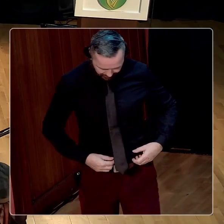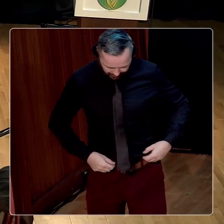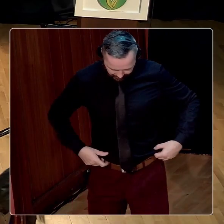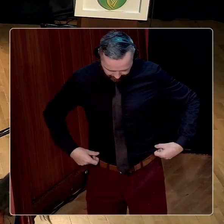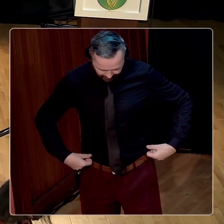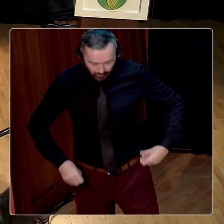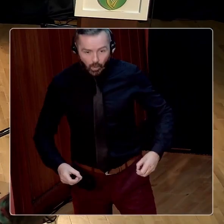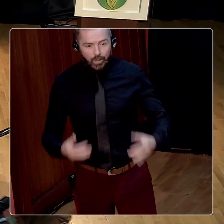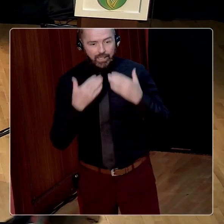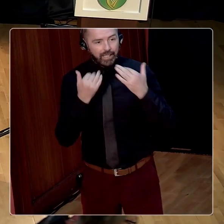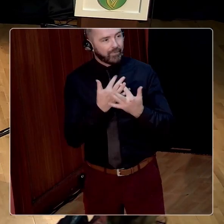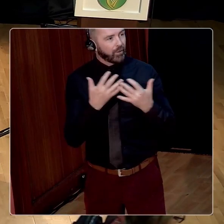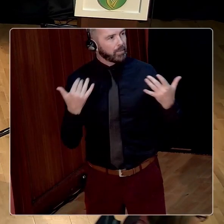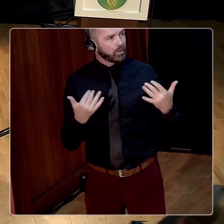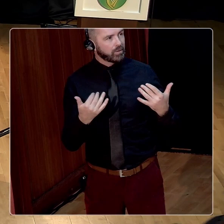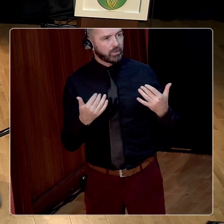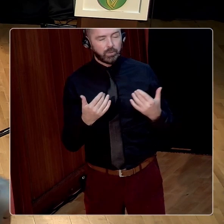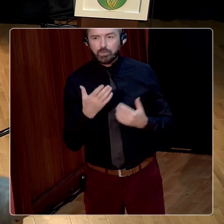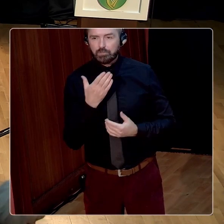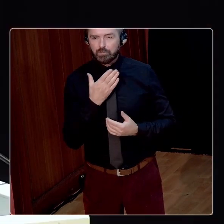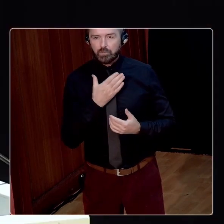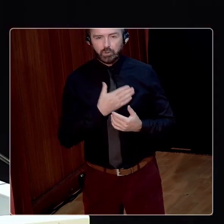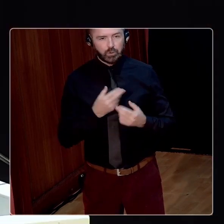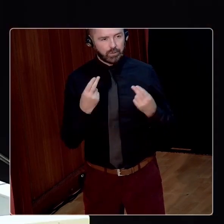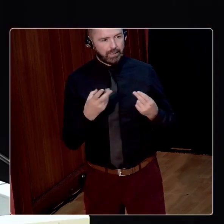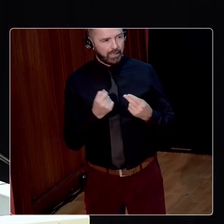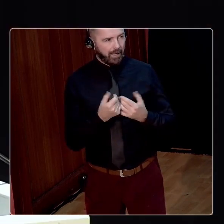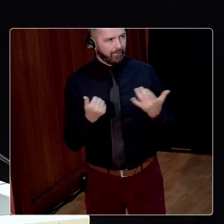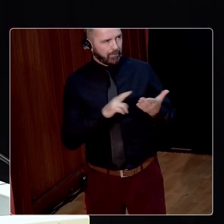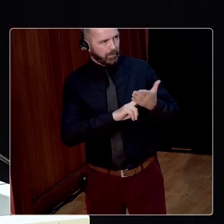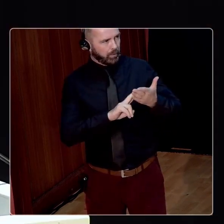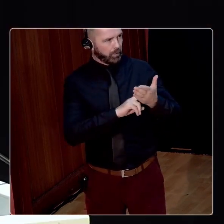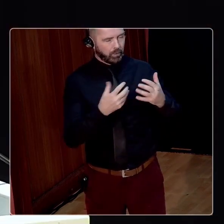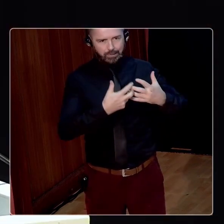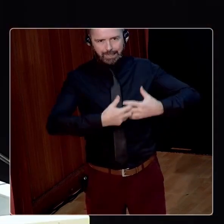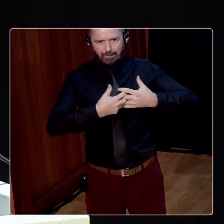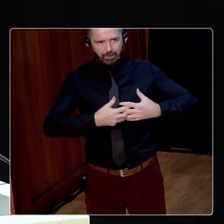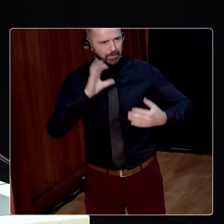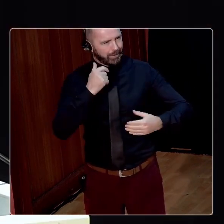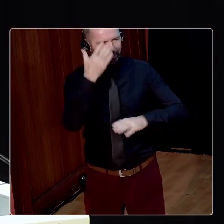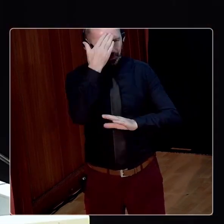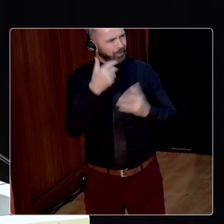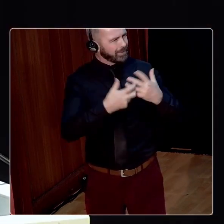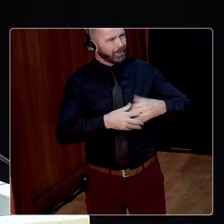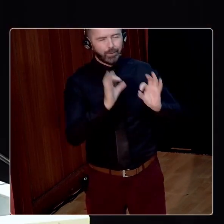Okay, thank you very much. So we just have to get accustomed to the technologies. The technology is